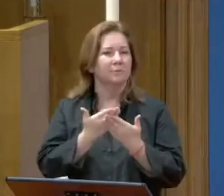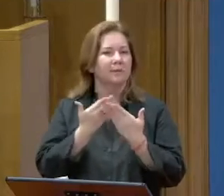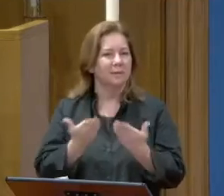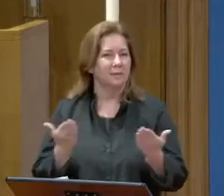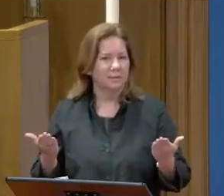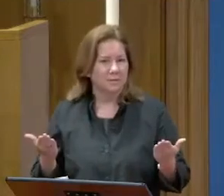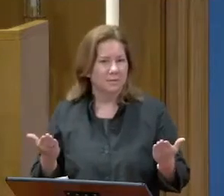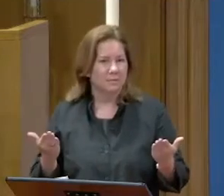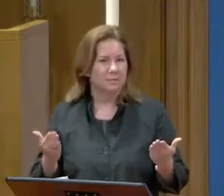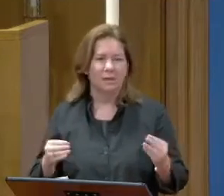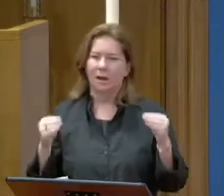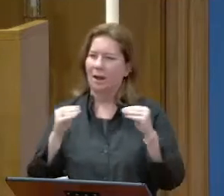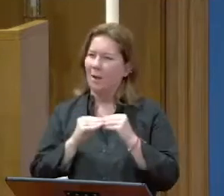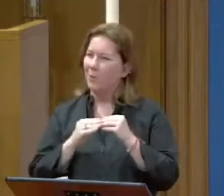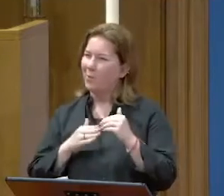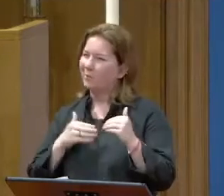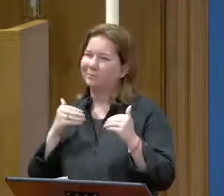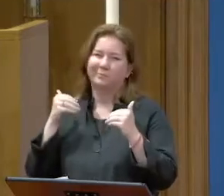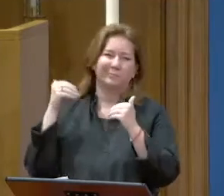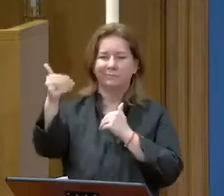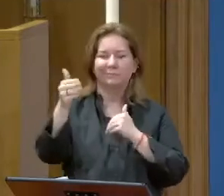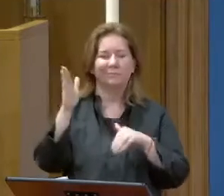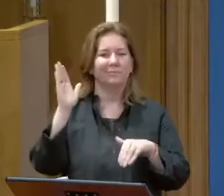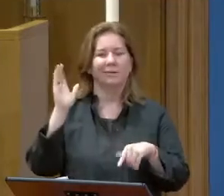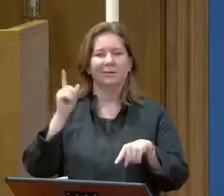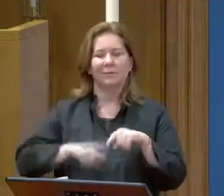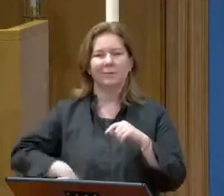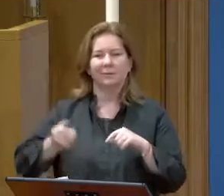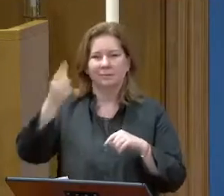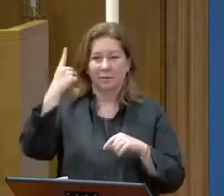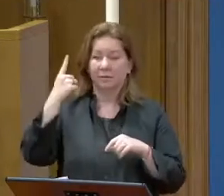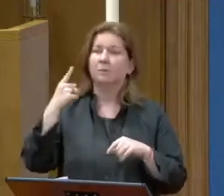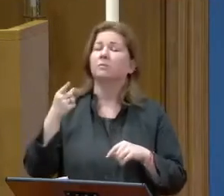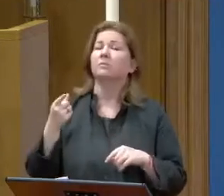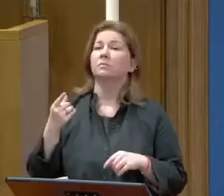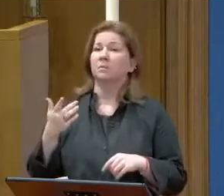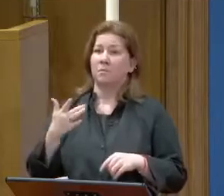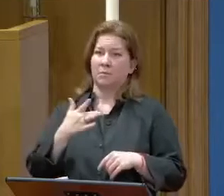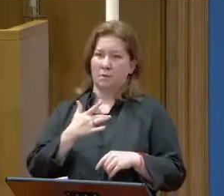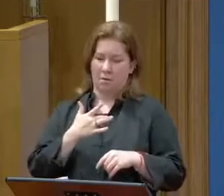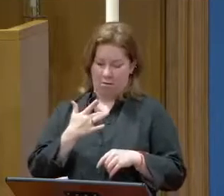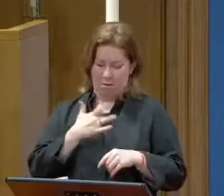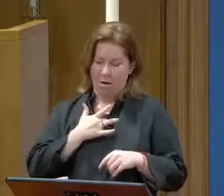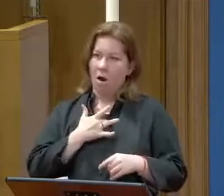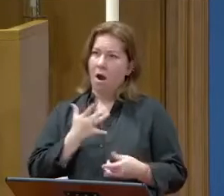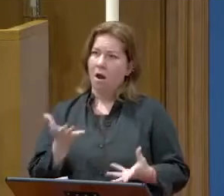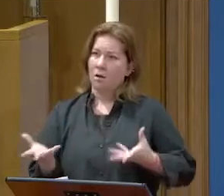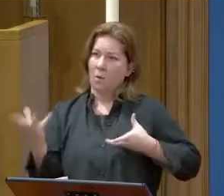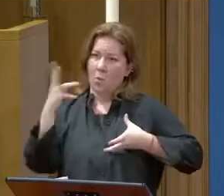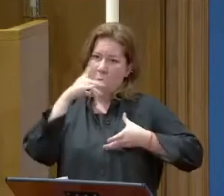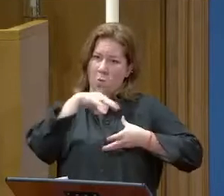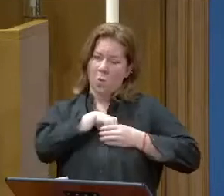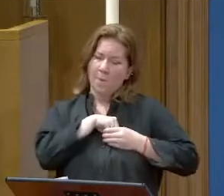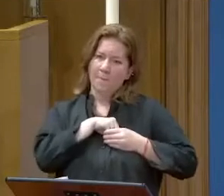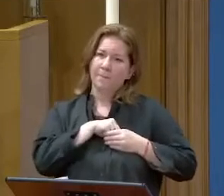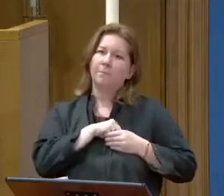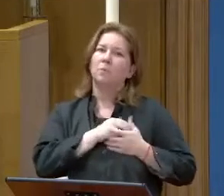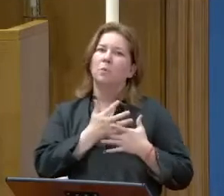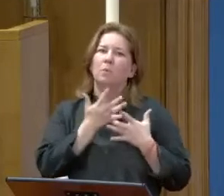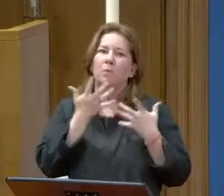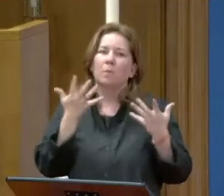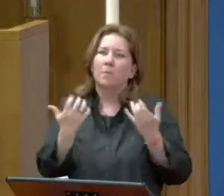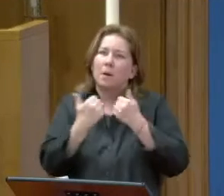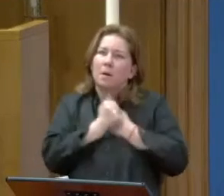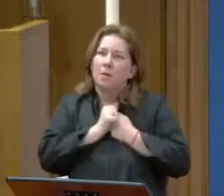as surpasses our understanding. Pour into our hearts such love toward you that loving